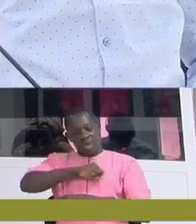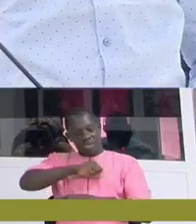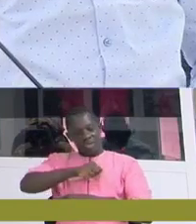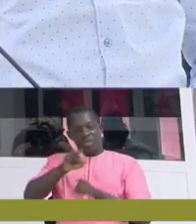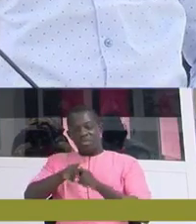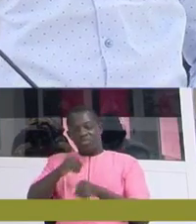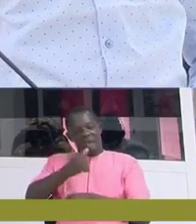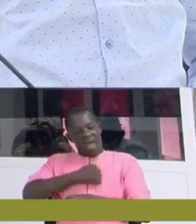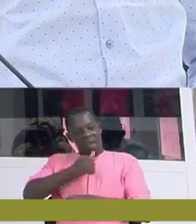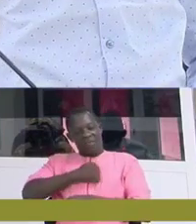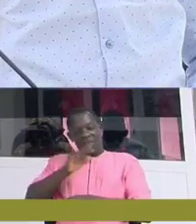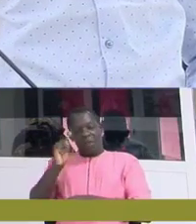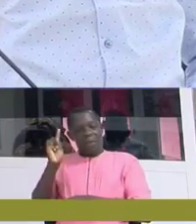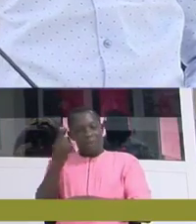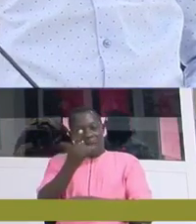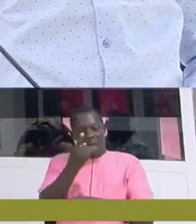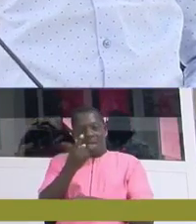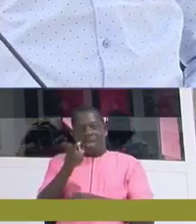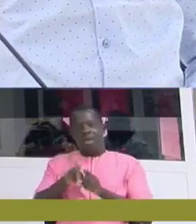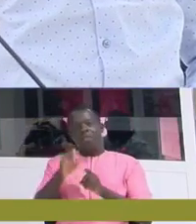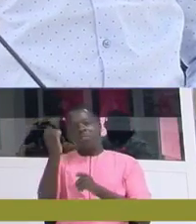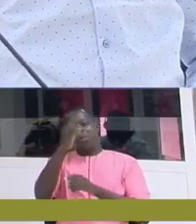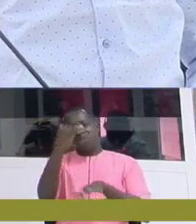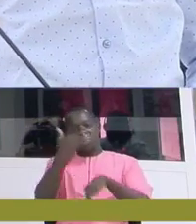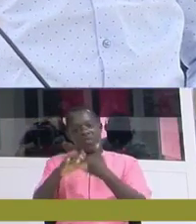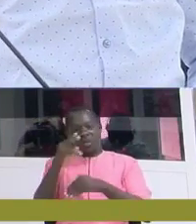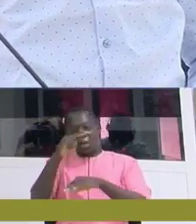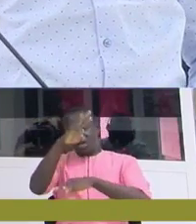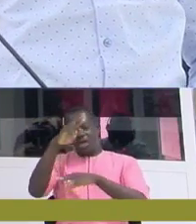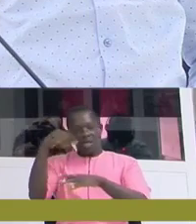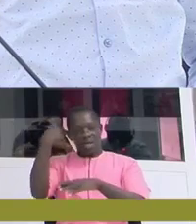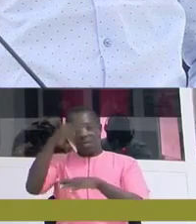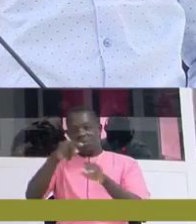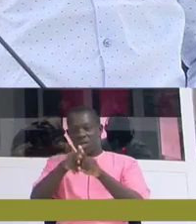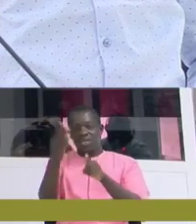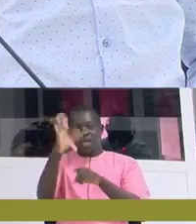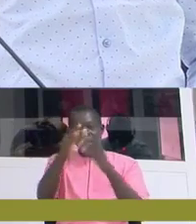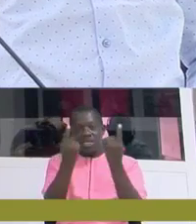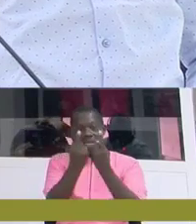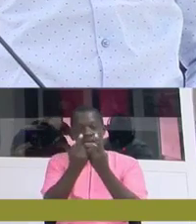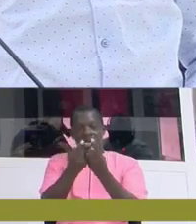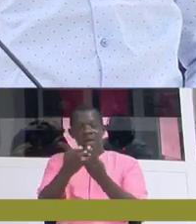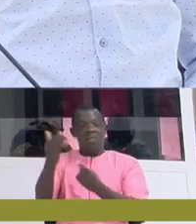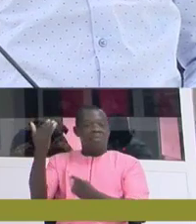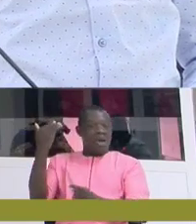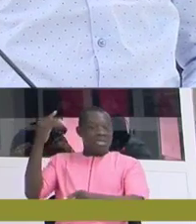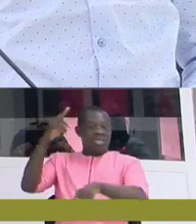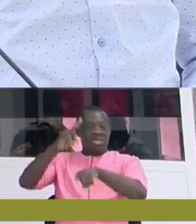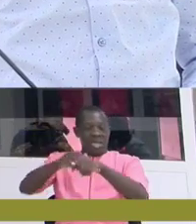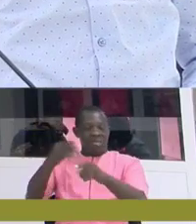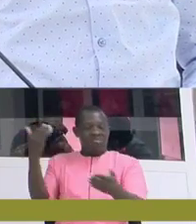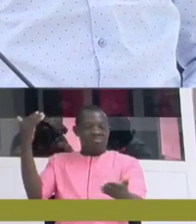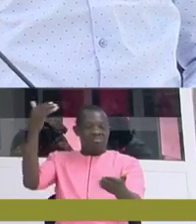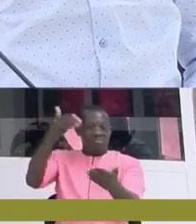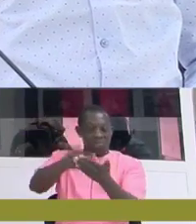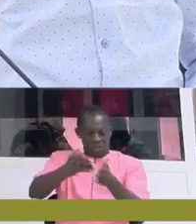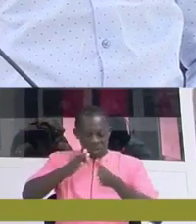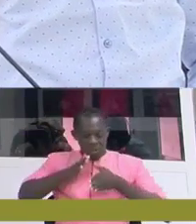because I was so terrified that I cannot recognize anything, because since the day I was born, I've never seen anything like